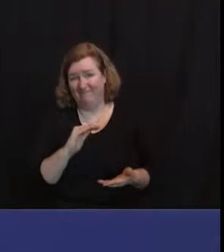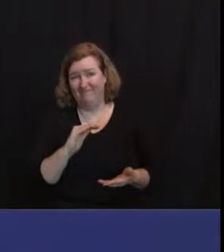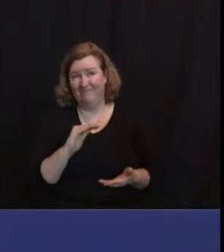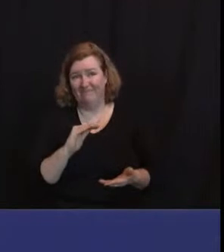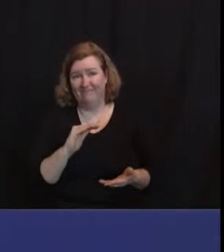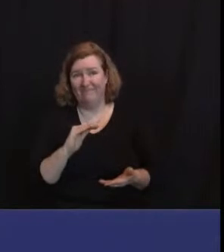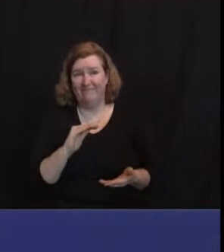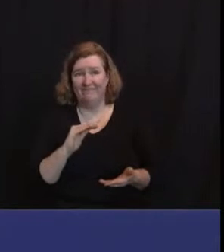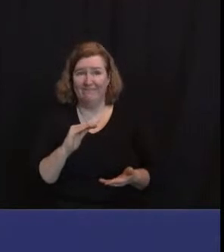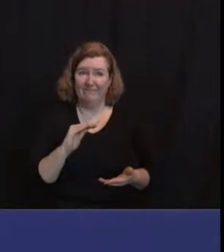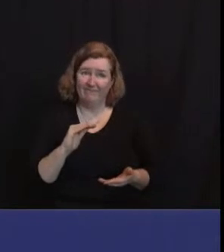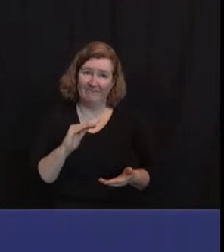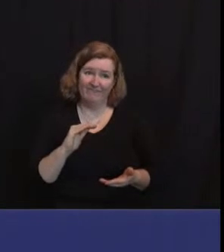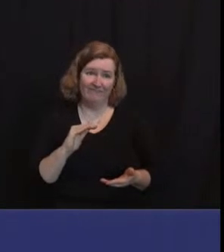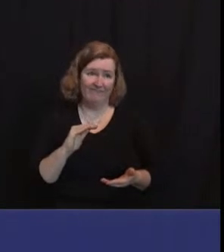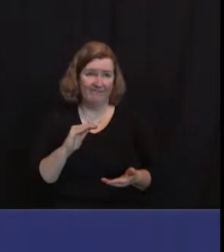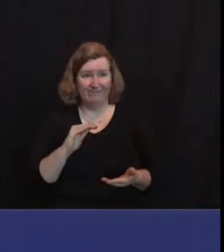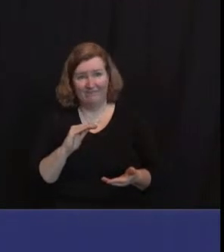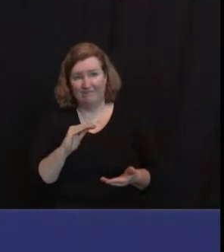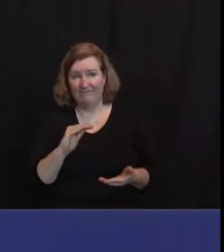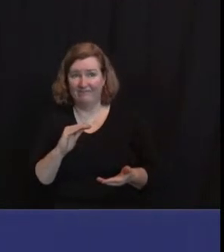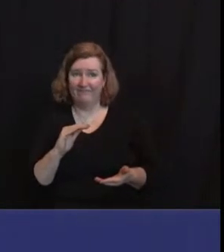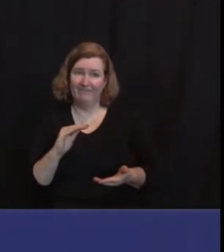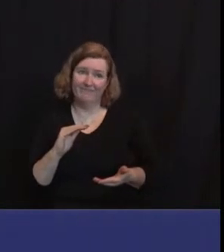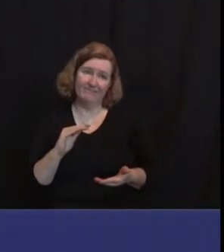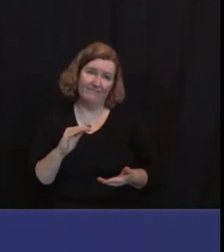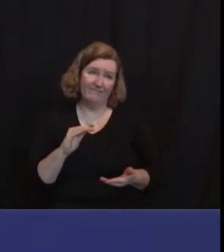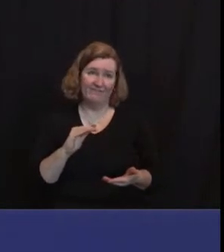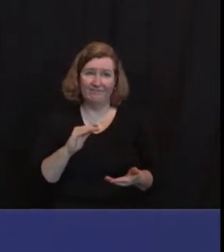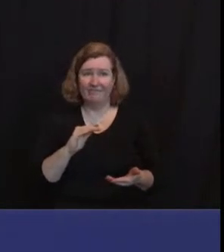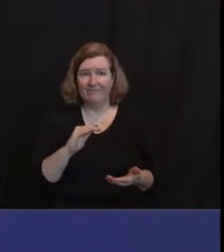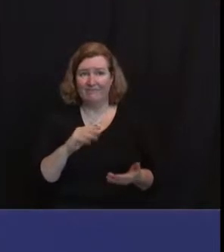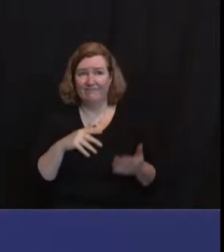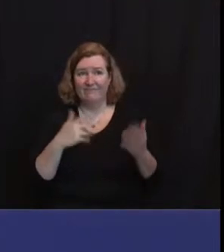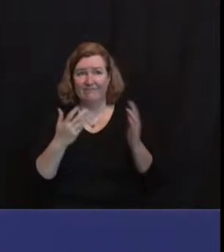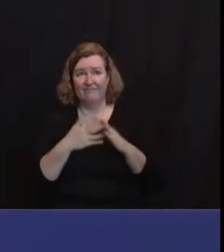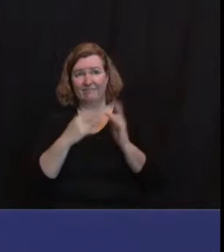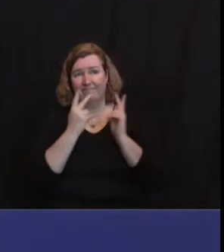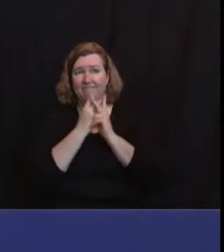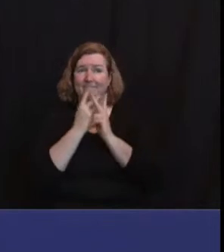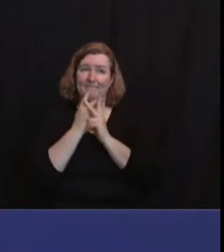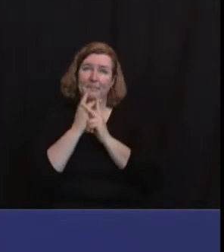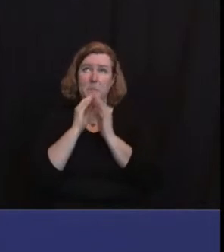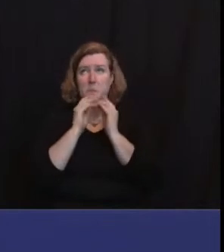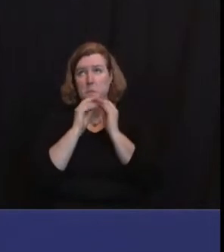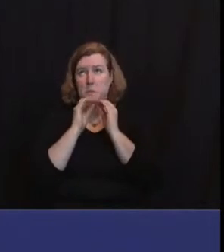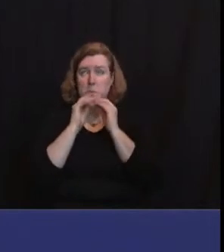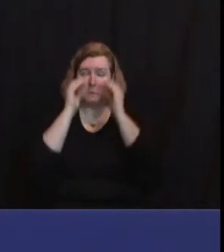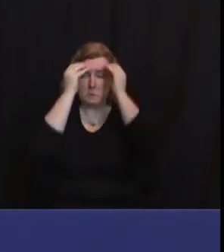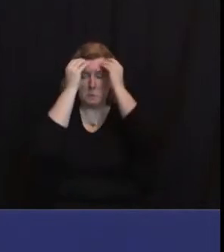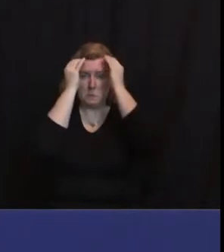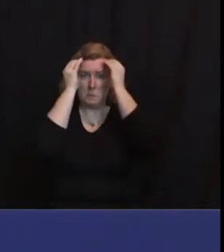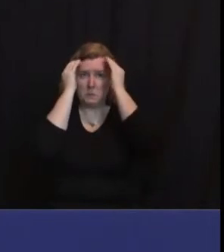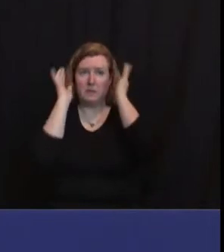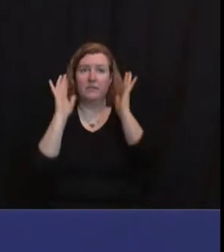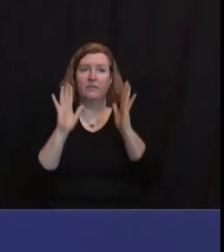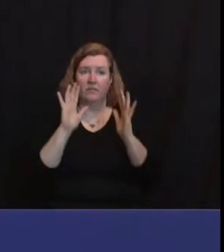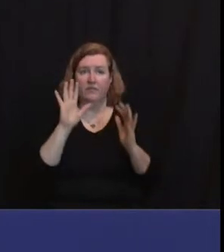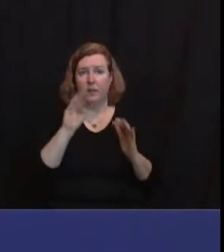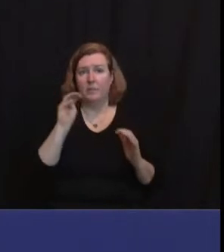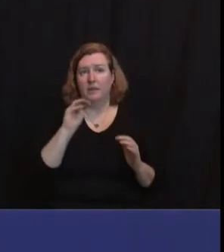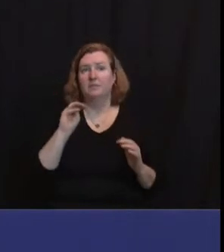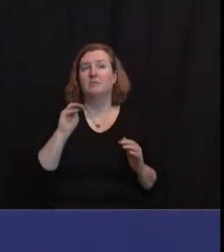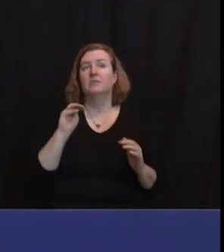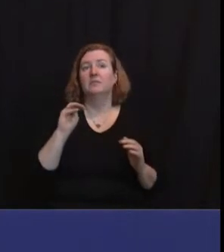double it 7.4, plus the 1, you get to 8.4. That's how I back into that. I would bet, assuming we keep the variants under